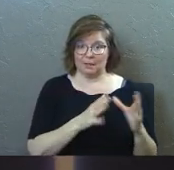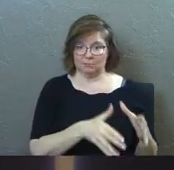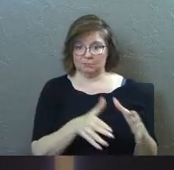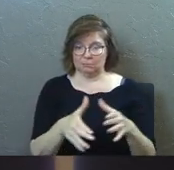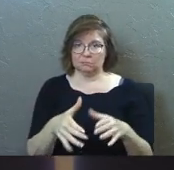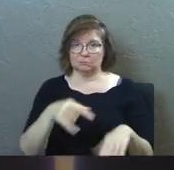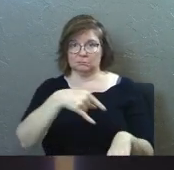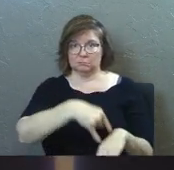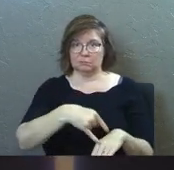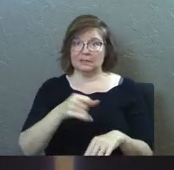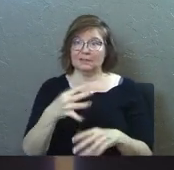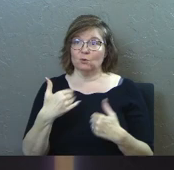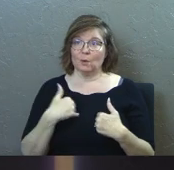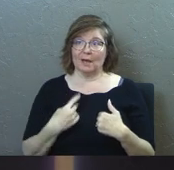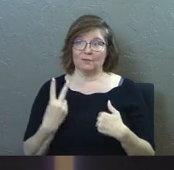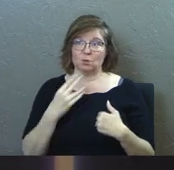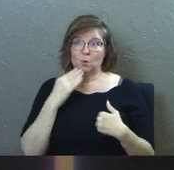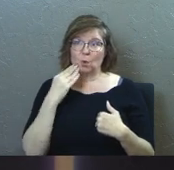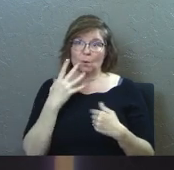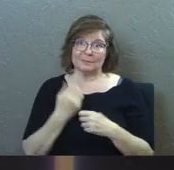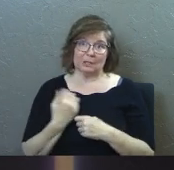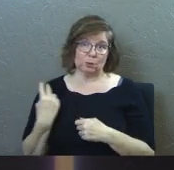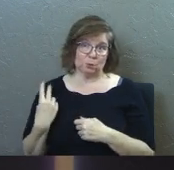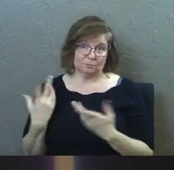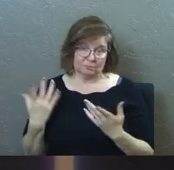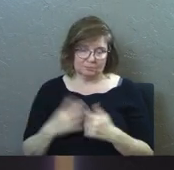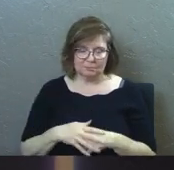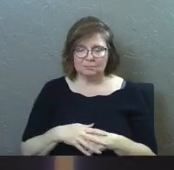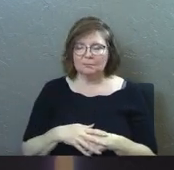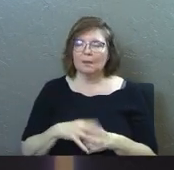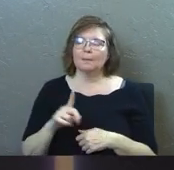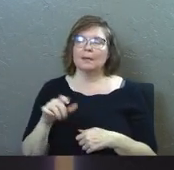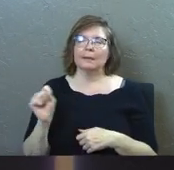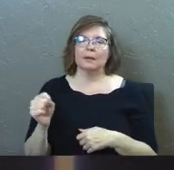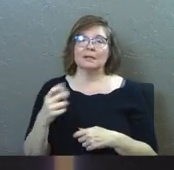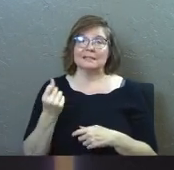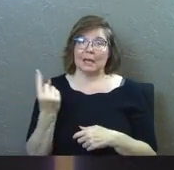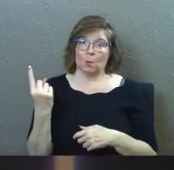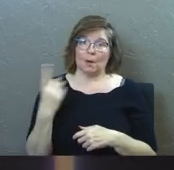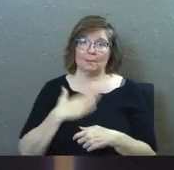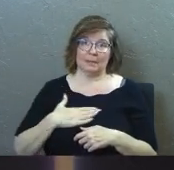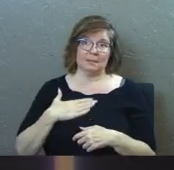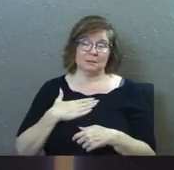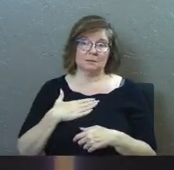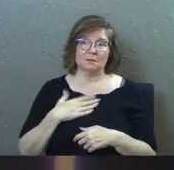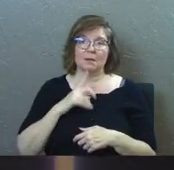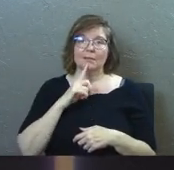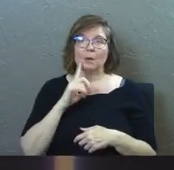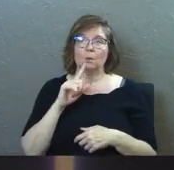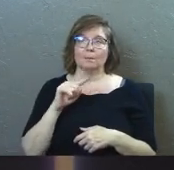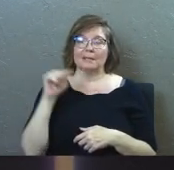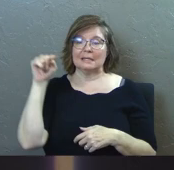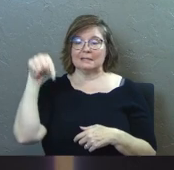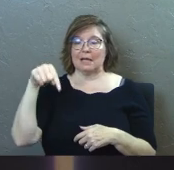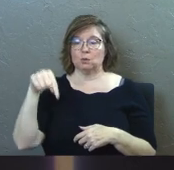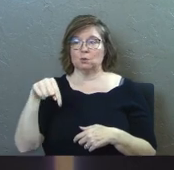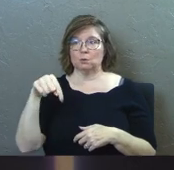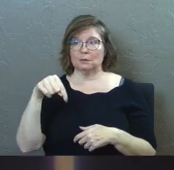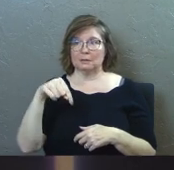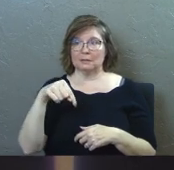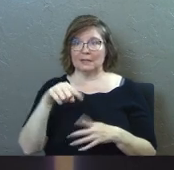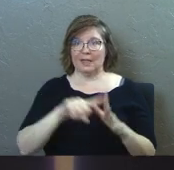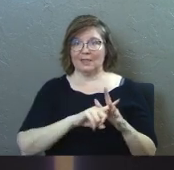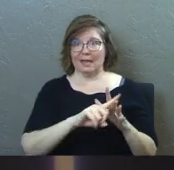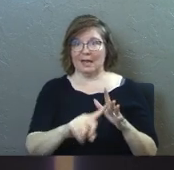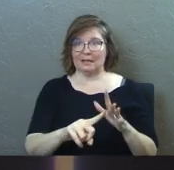per home. If you've got 2 homes, please take 2. Take 1, please. They are going to be downstairs at